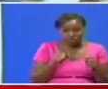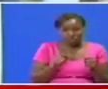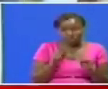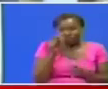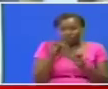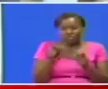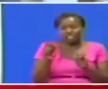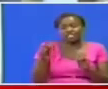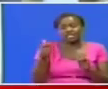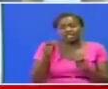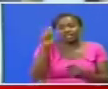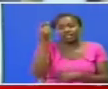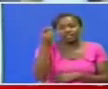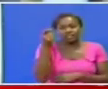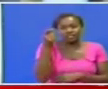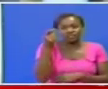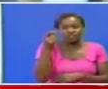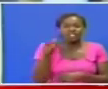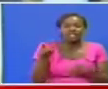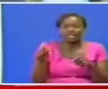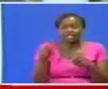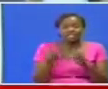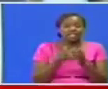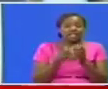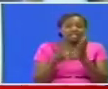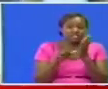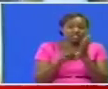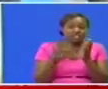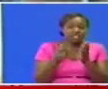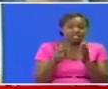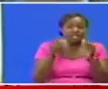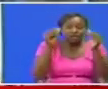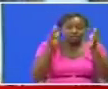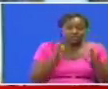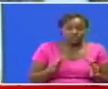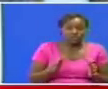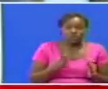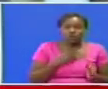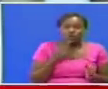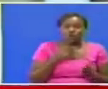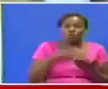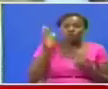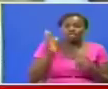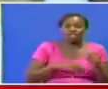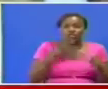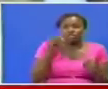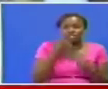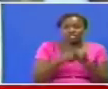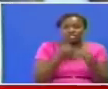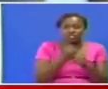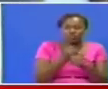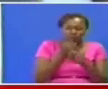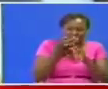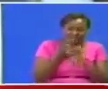every fellow Kenyan. I learned a lesson from another person too, a person who for more than 30 years has worked